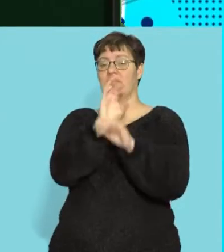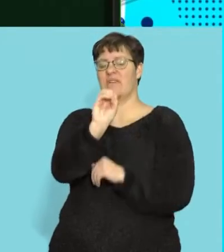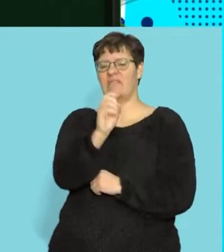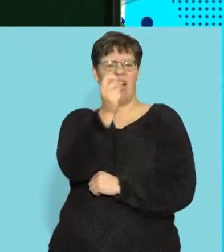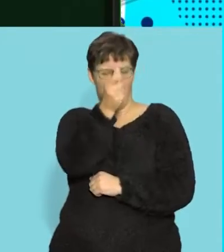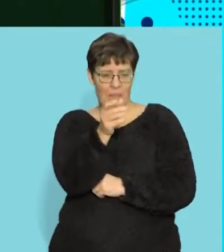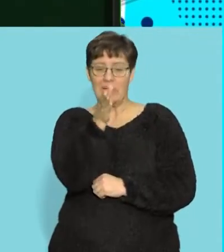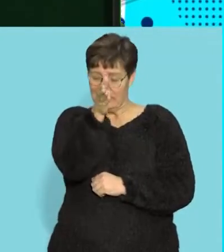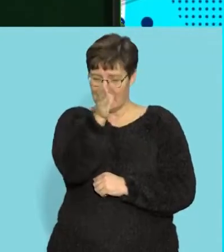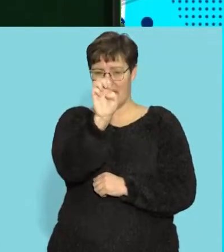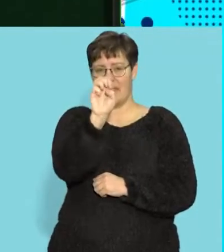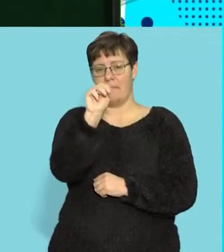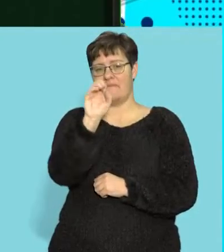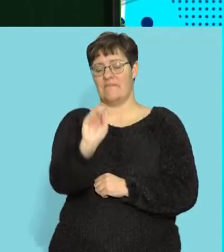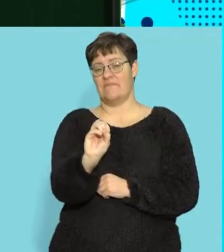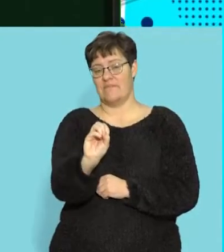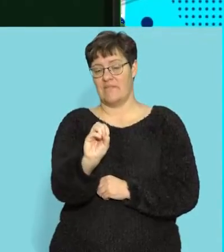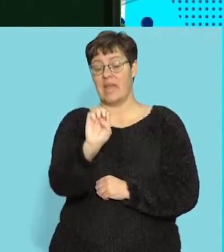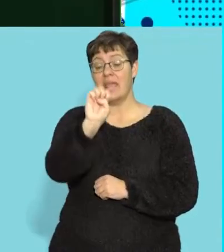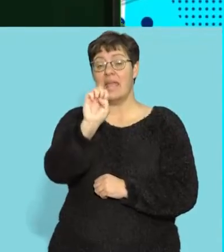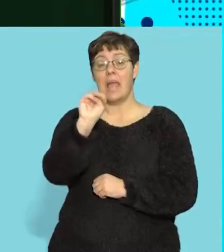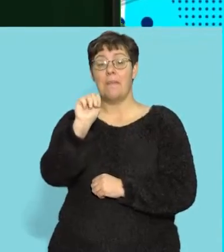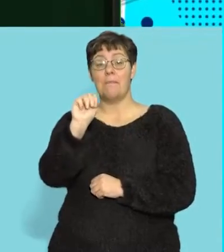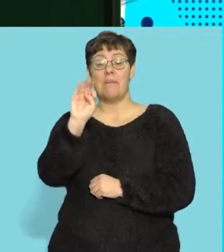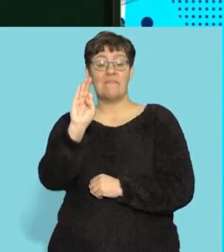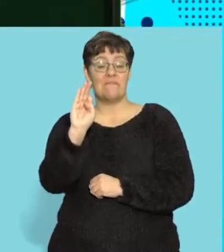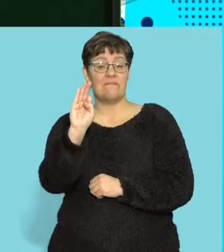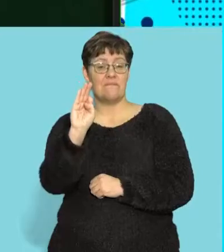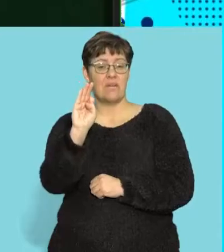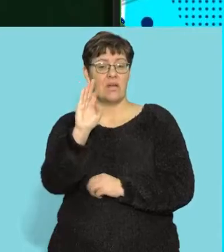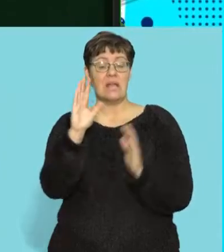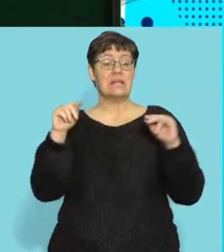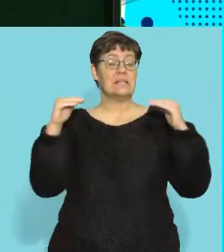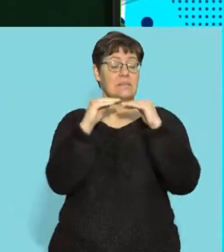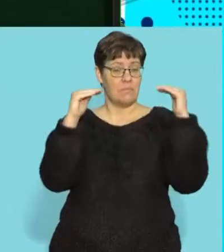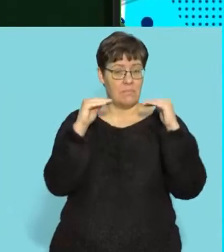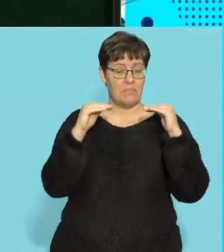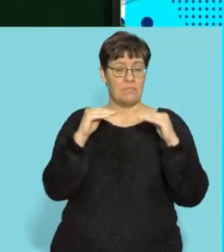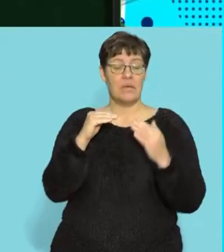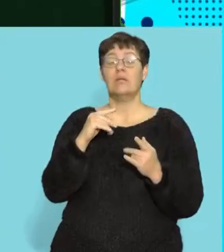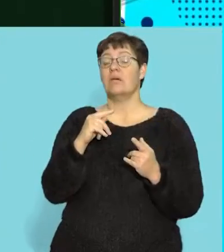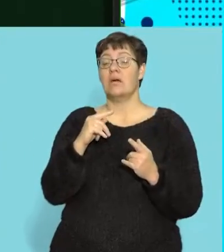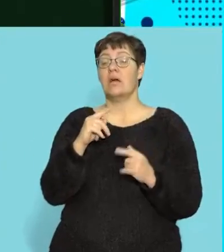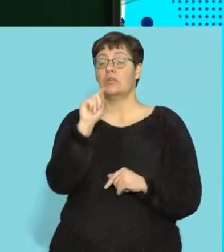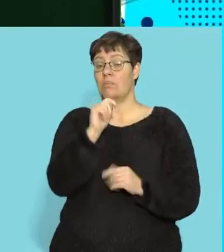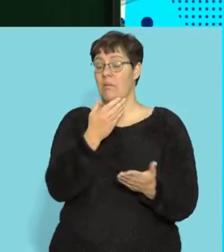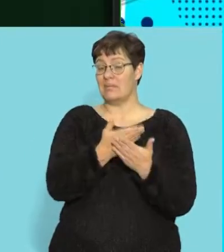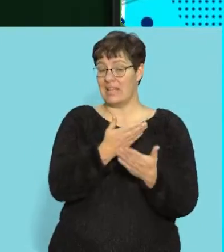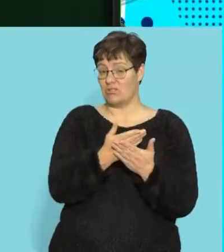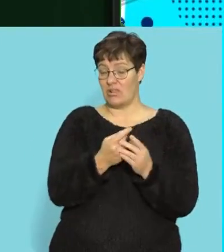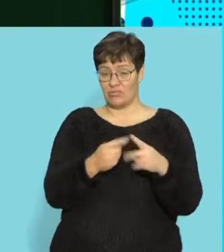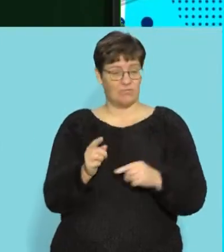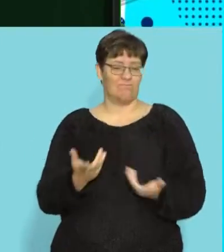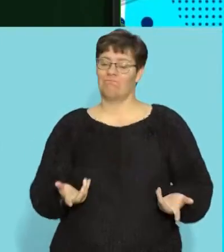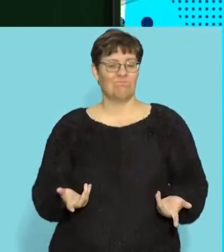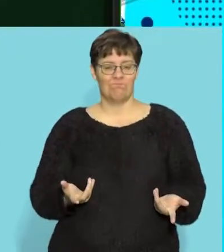got some EMF. However, the EMF is not going to be equal to the terminal potential difference. Why? Because